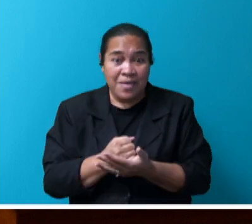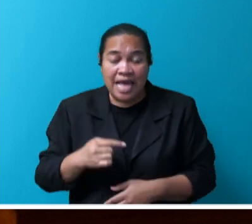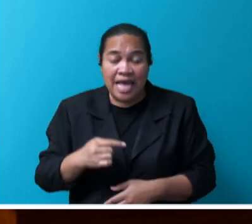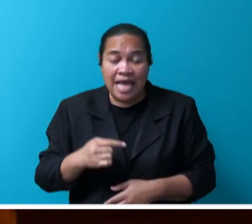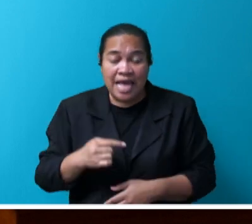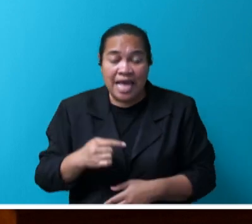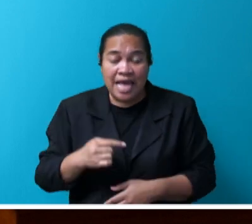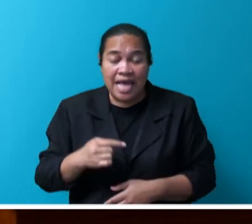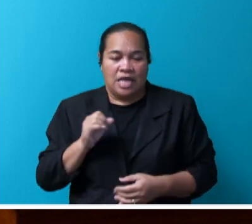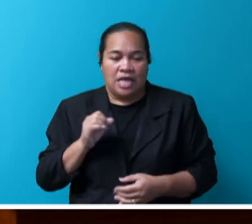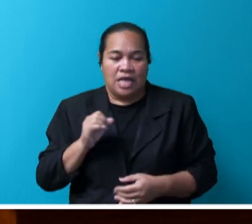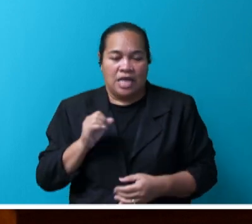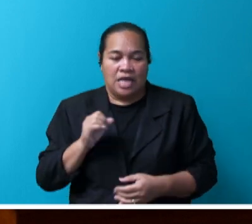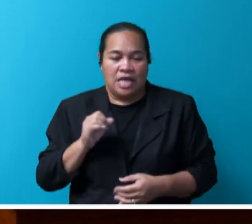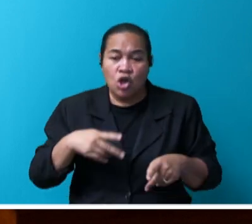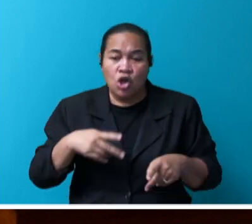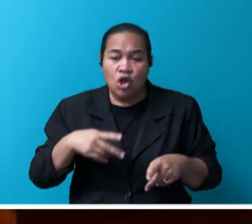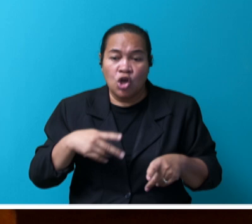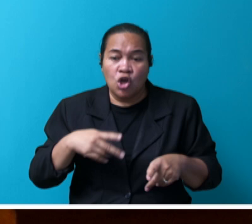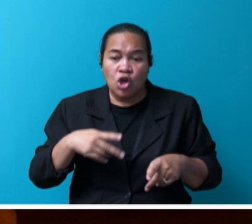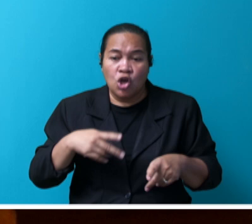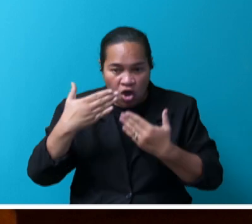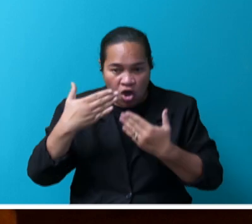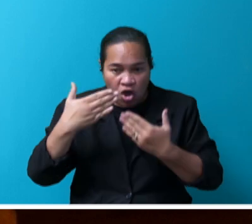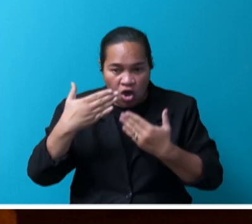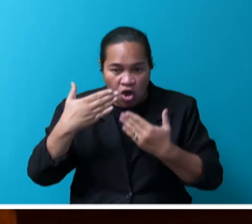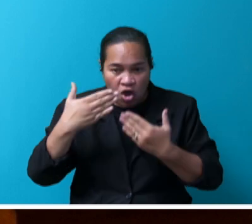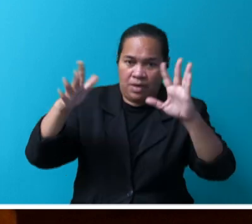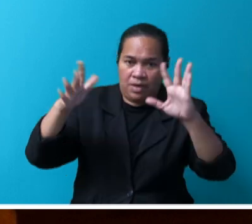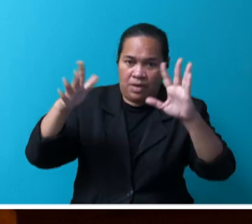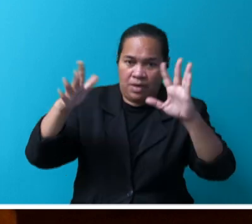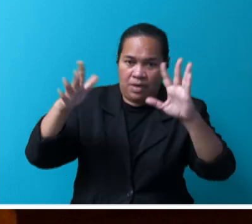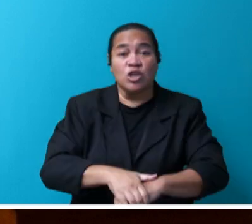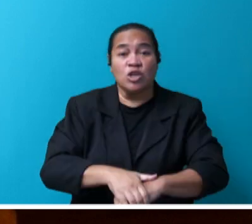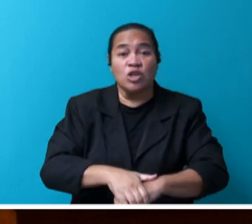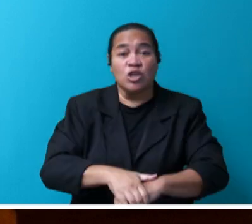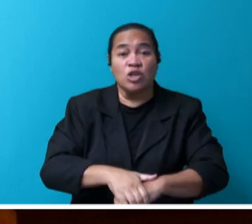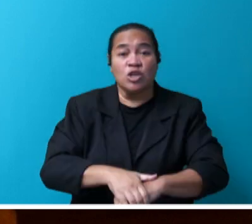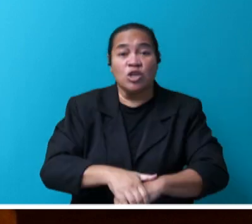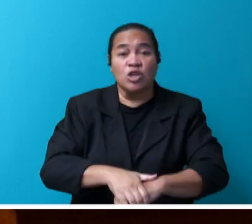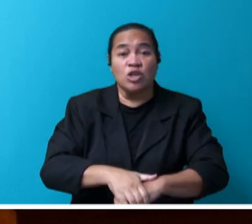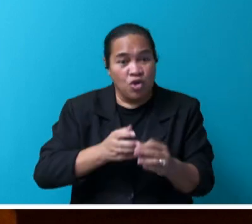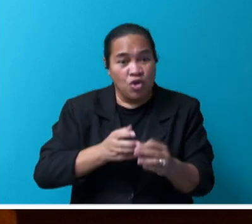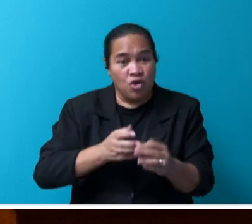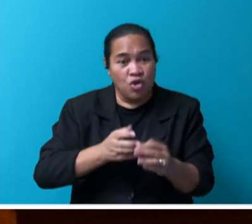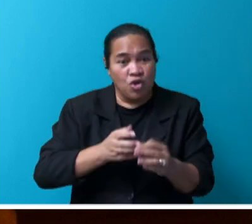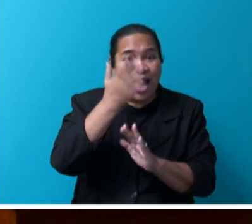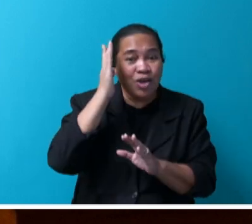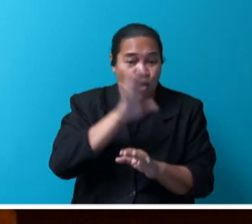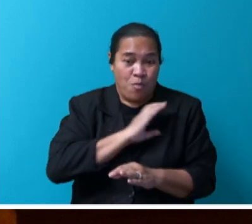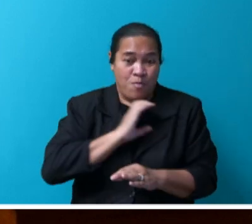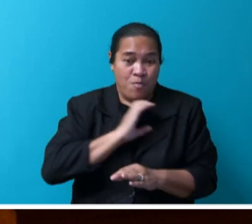Speaker, sir, the ministry's portfolio is the National Archives of Fiji, which has been allocated